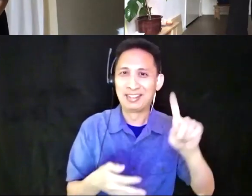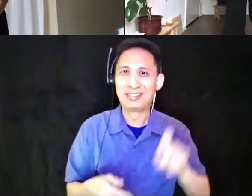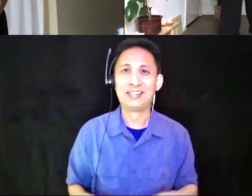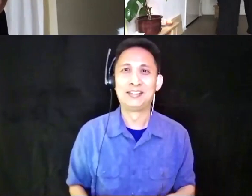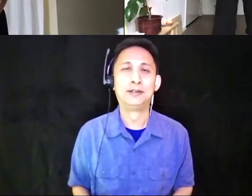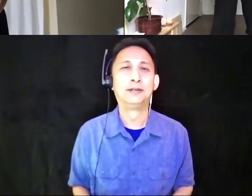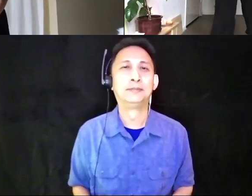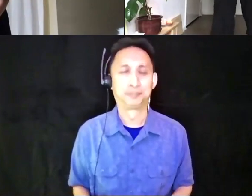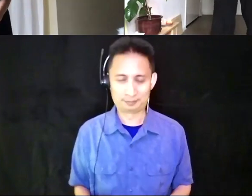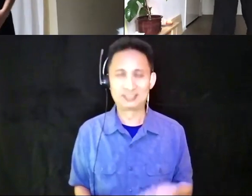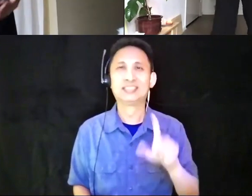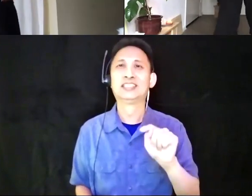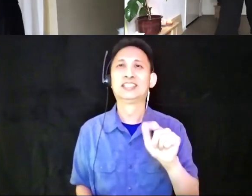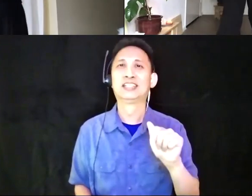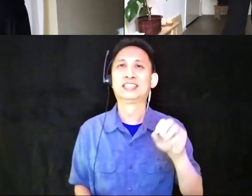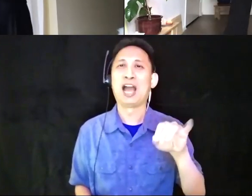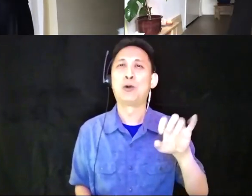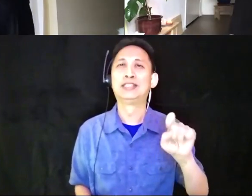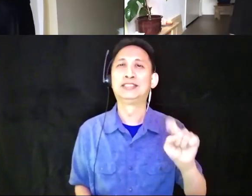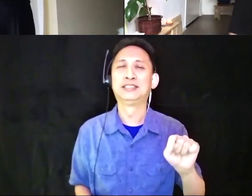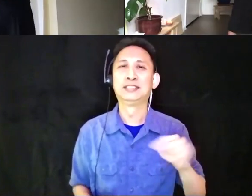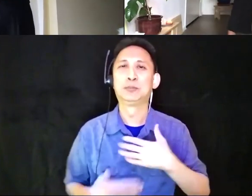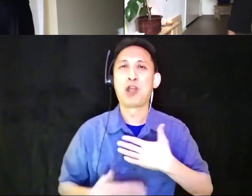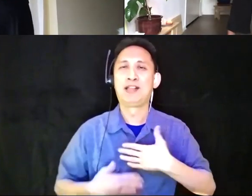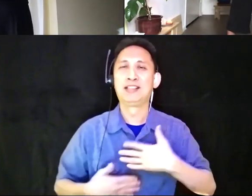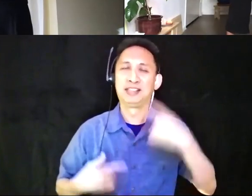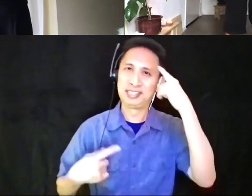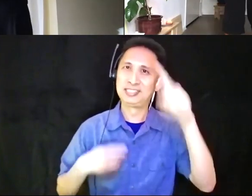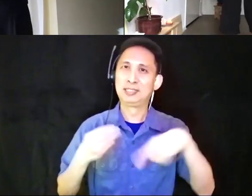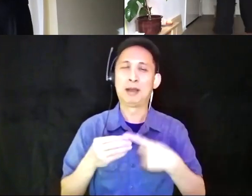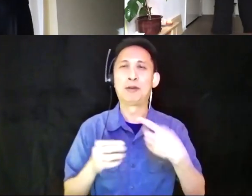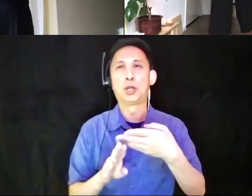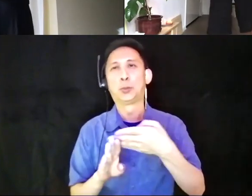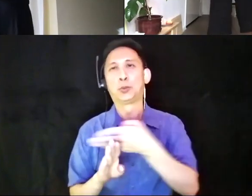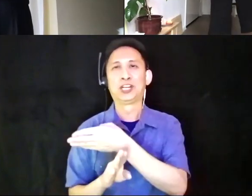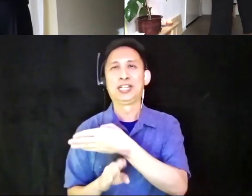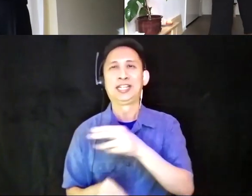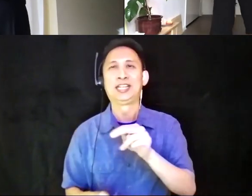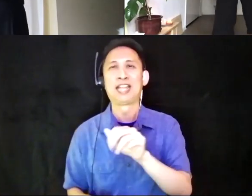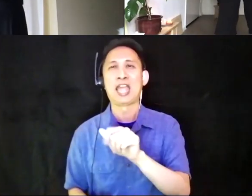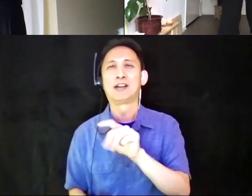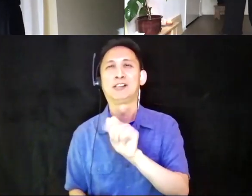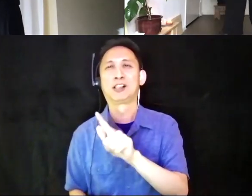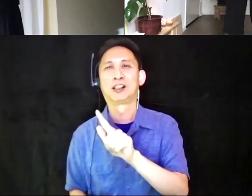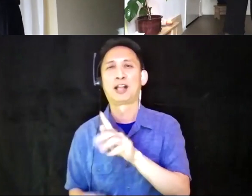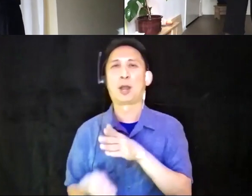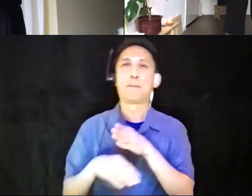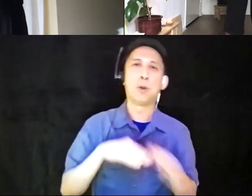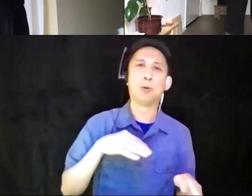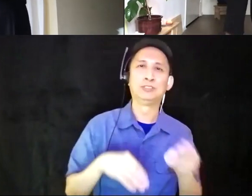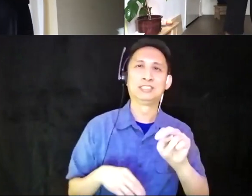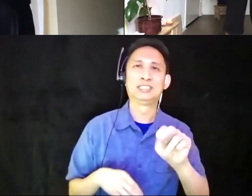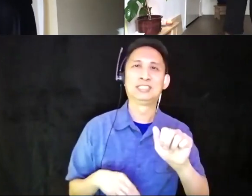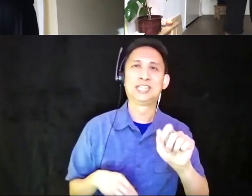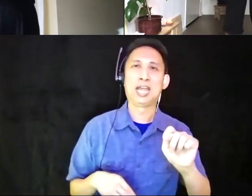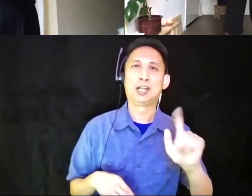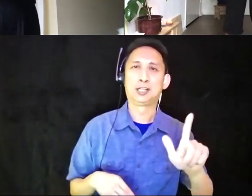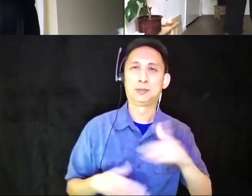Taoist breath thinks about the concept of prenatal breathing. So there's prenatal and postnatal breathing. Taoist